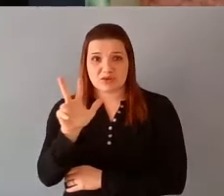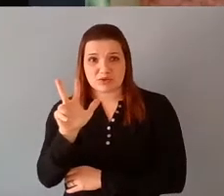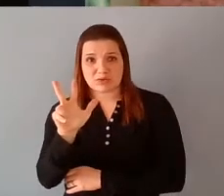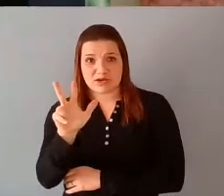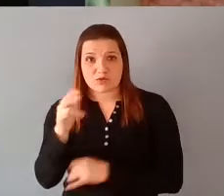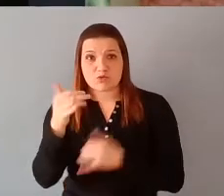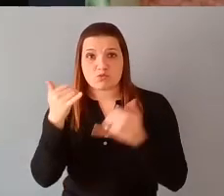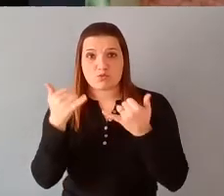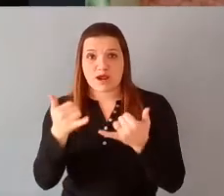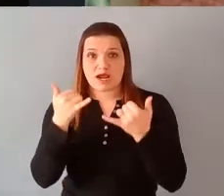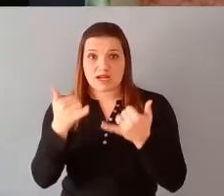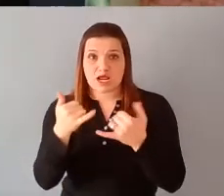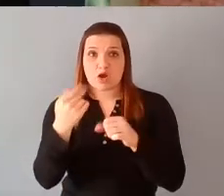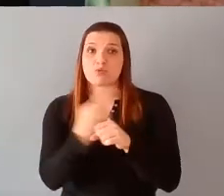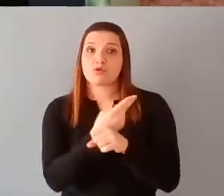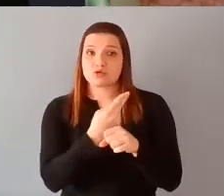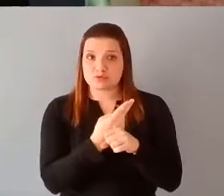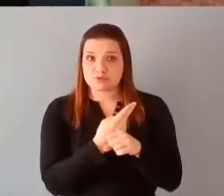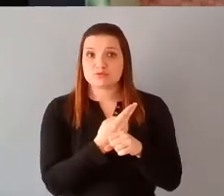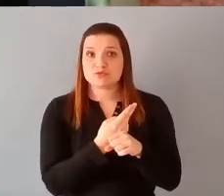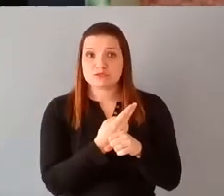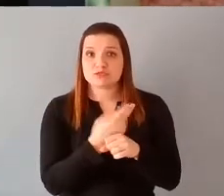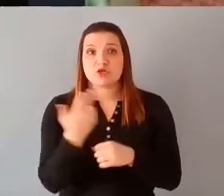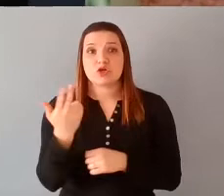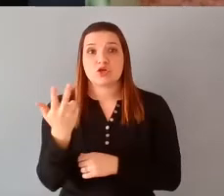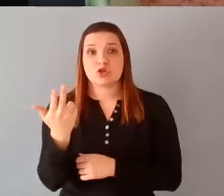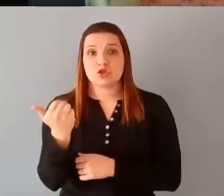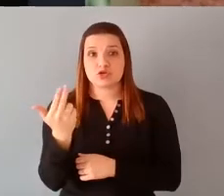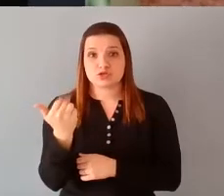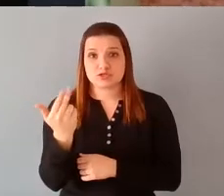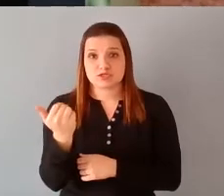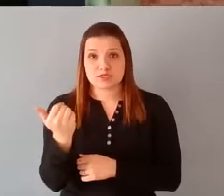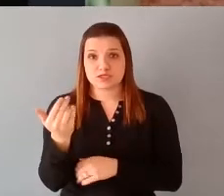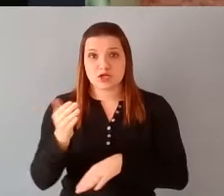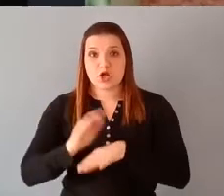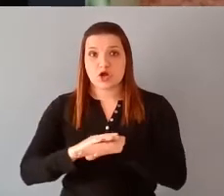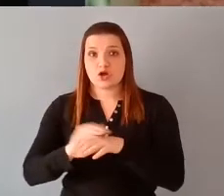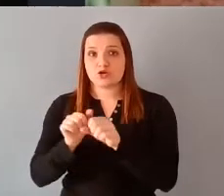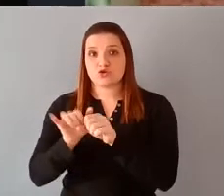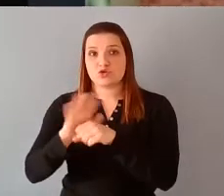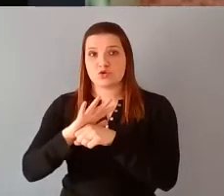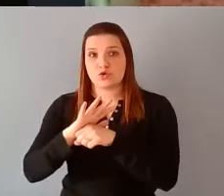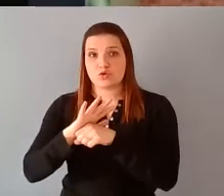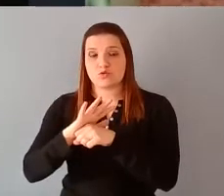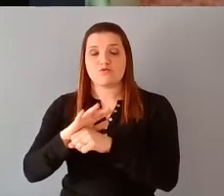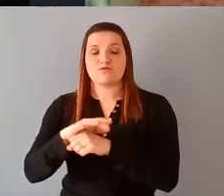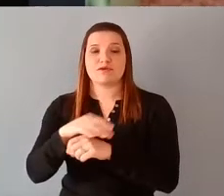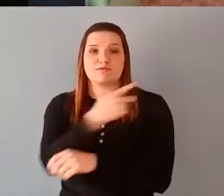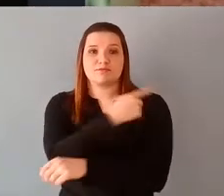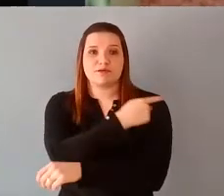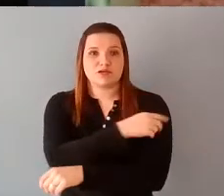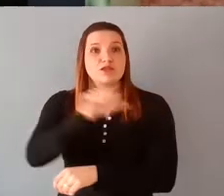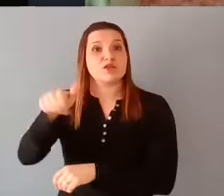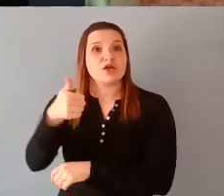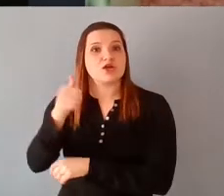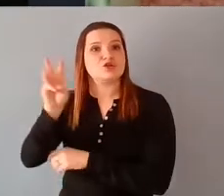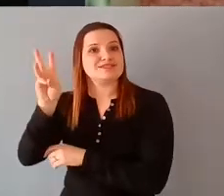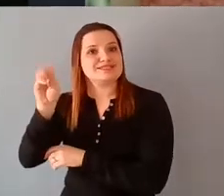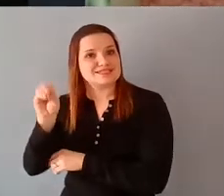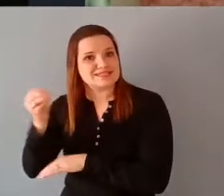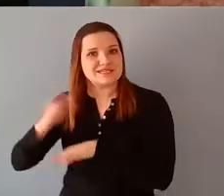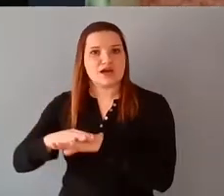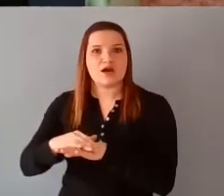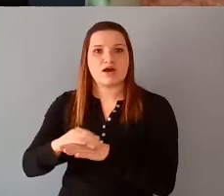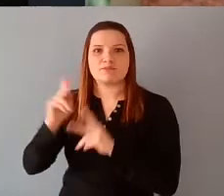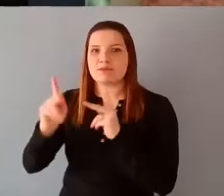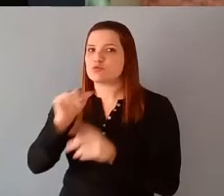currently in use right now, 13 of them on COVID patients, the other 60 on non-COVID patients that